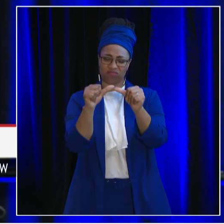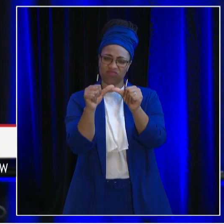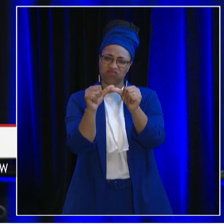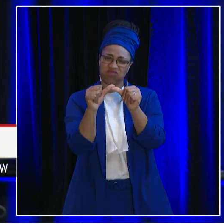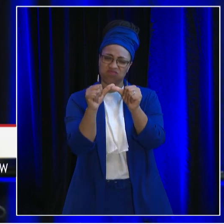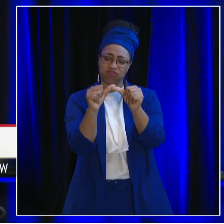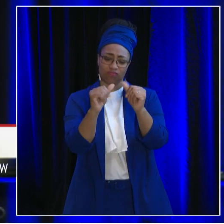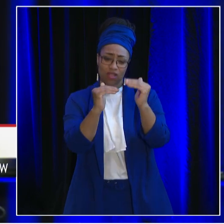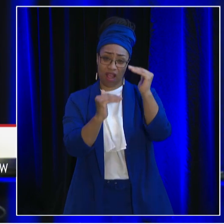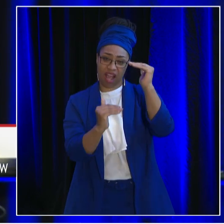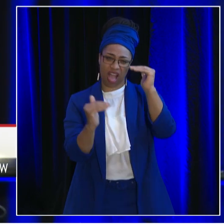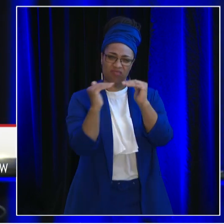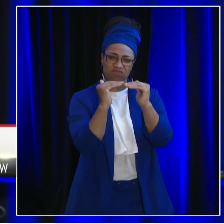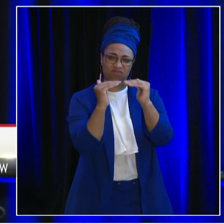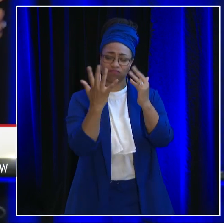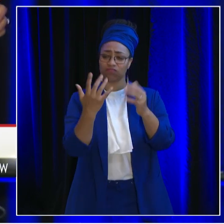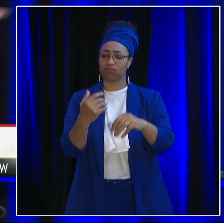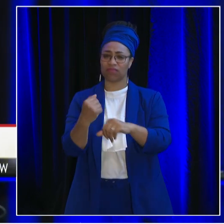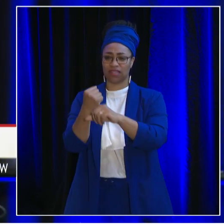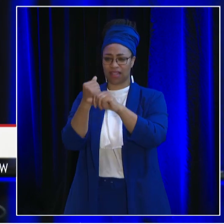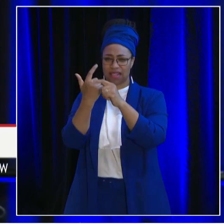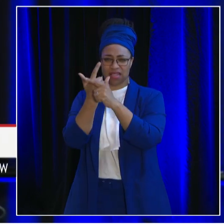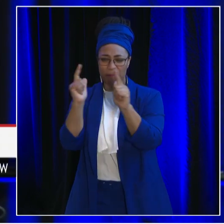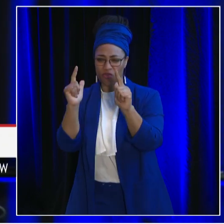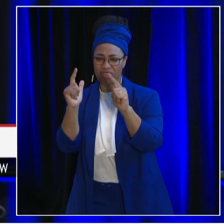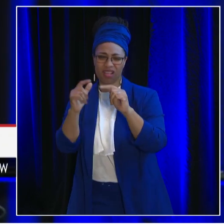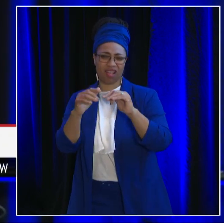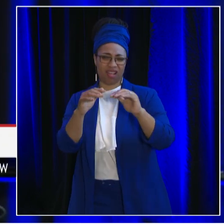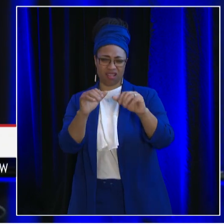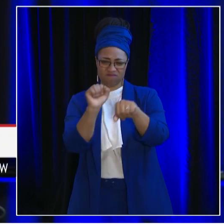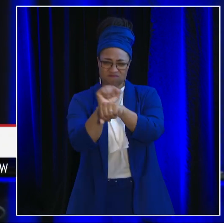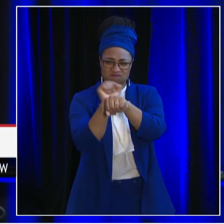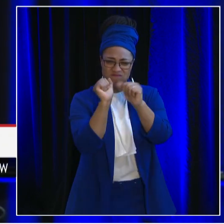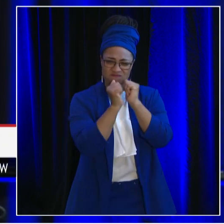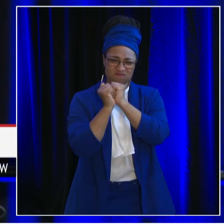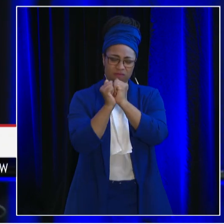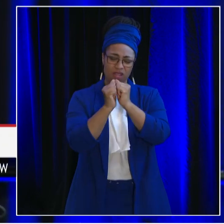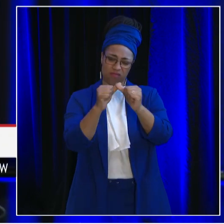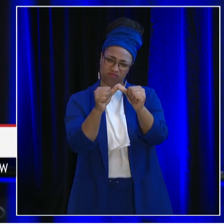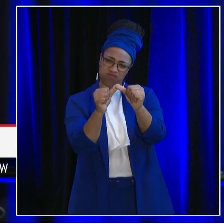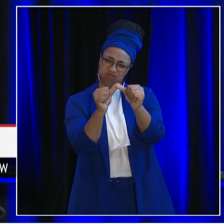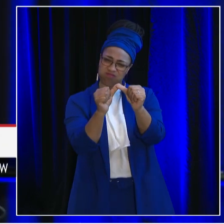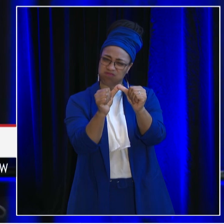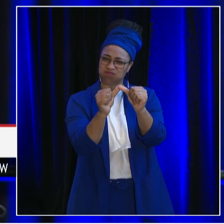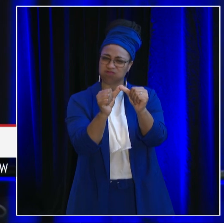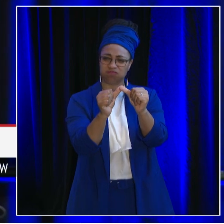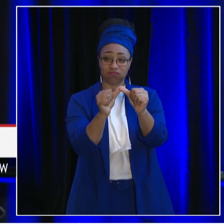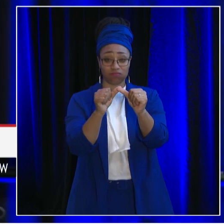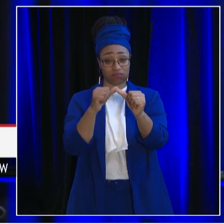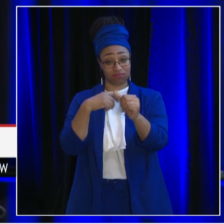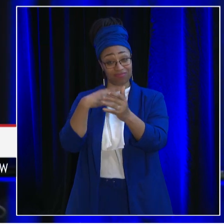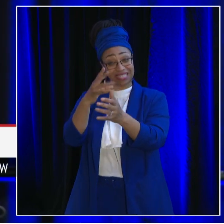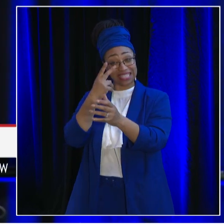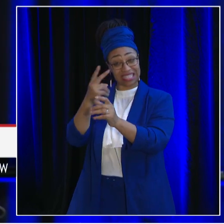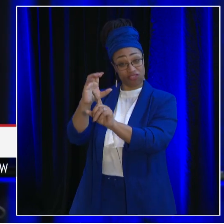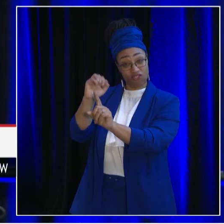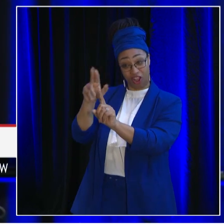full justice. Okay? I see the license plate. No more taxation without